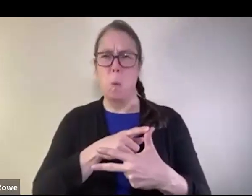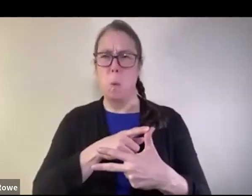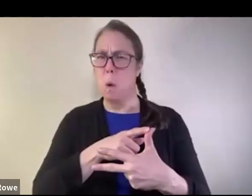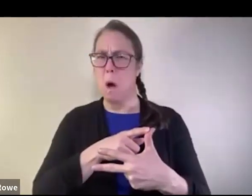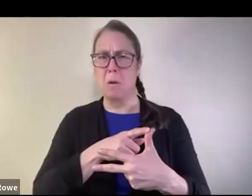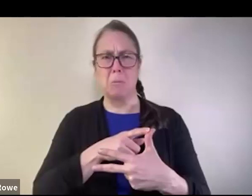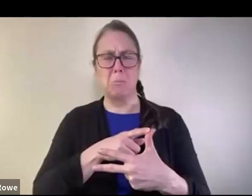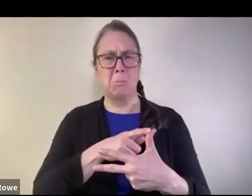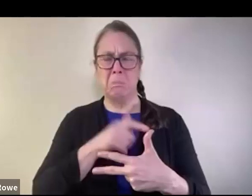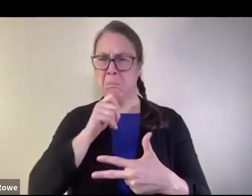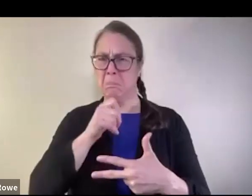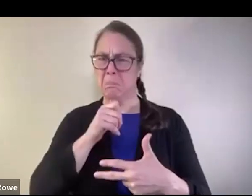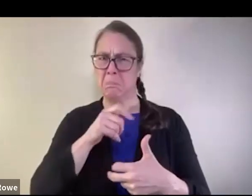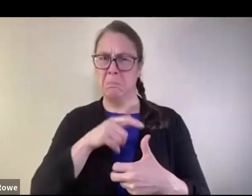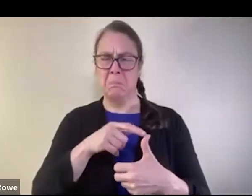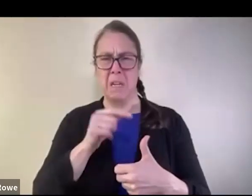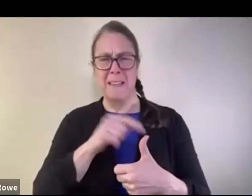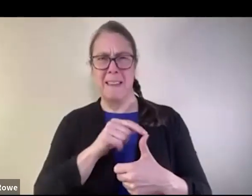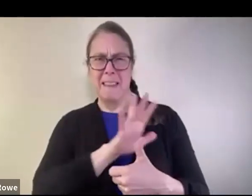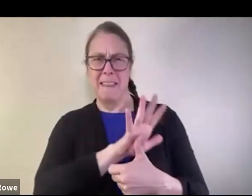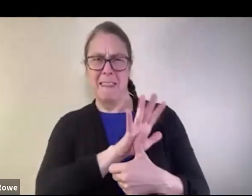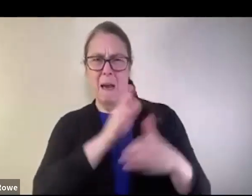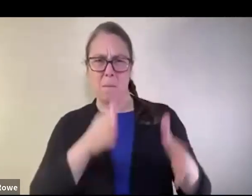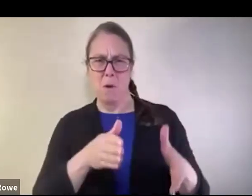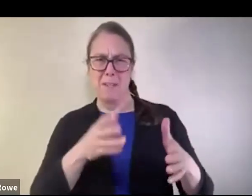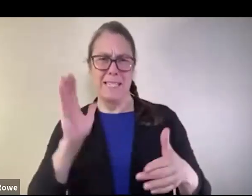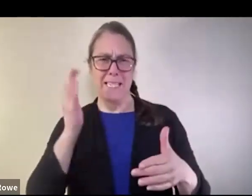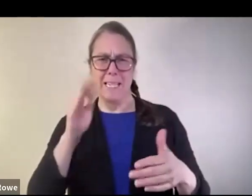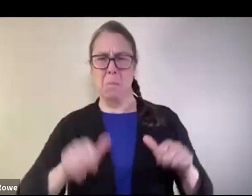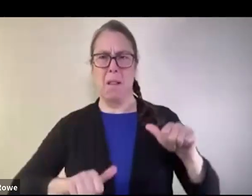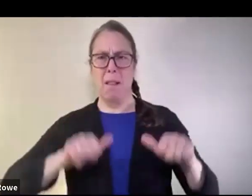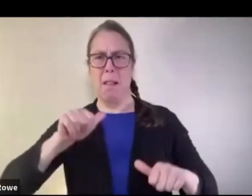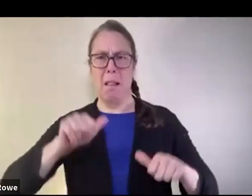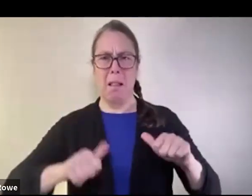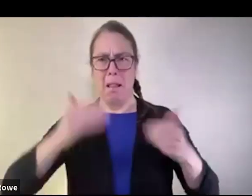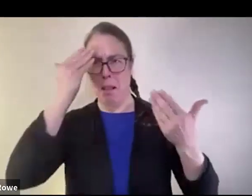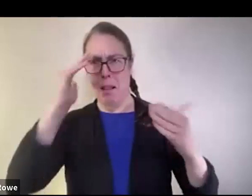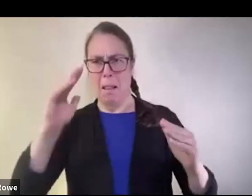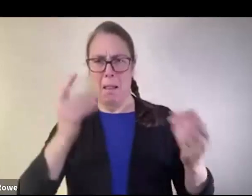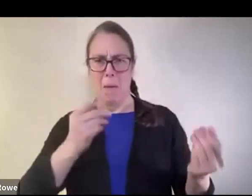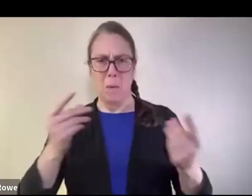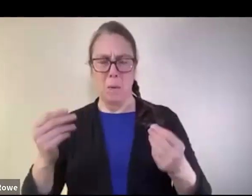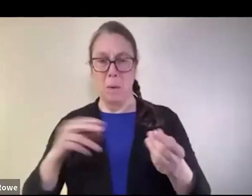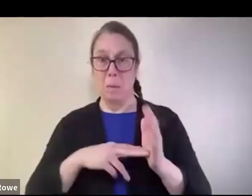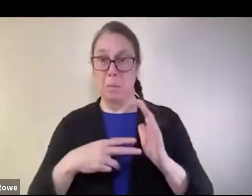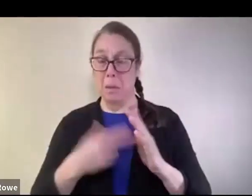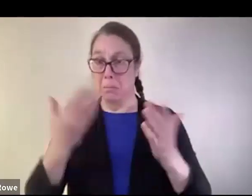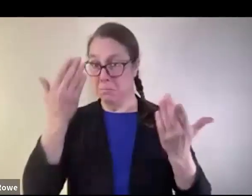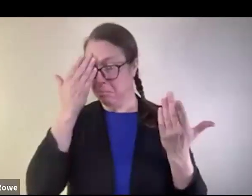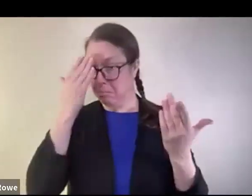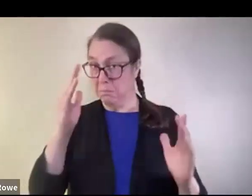really wasn't sure what she was doing. So I didn't know if there was